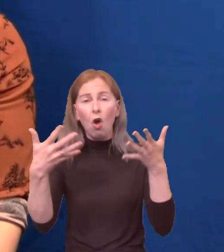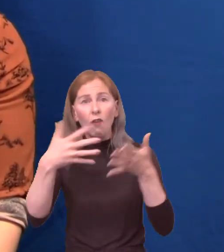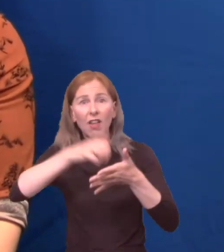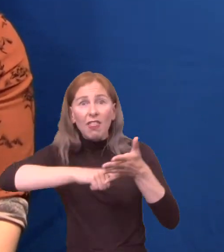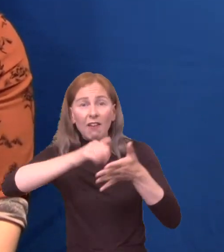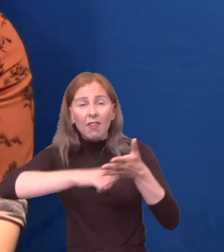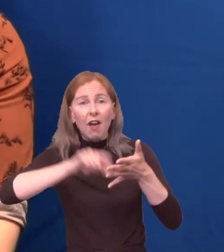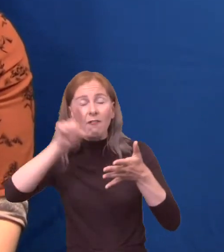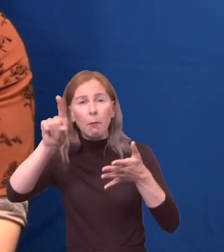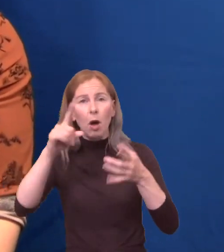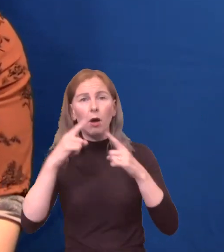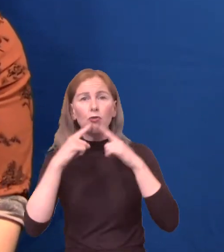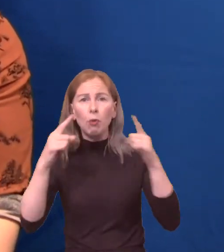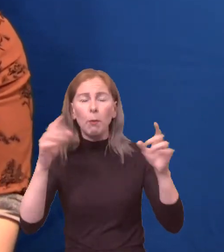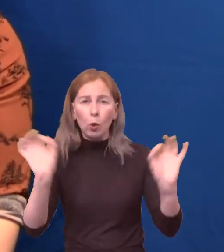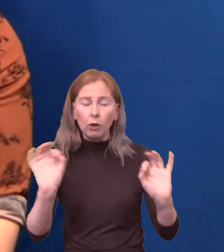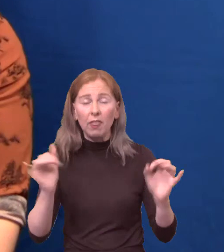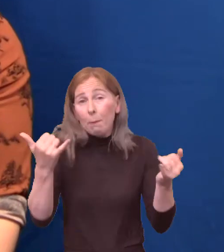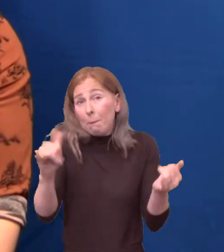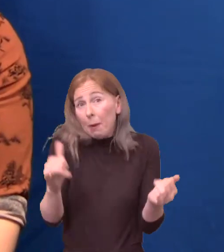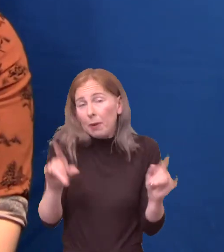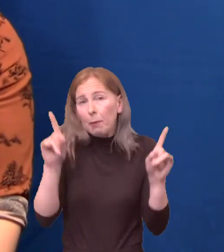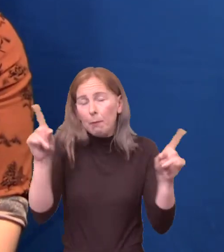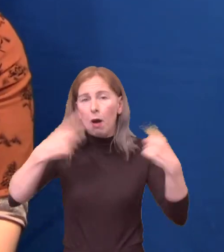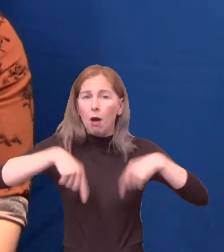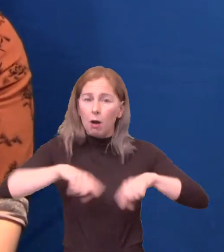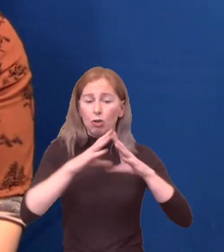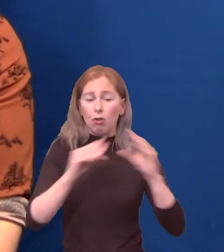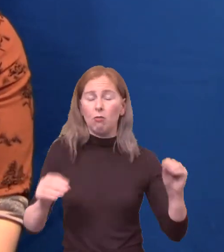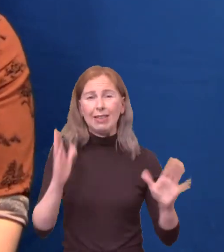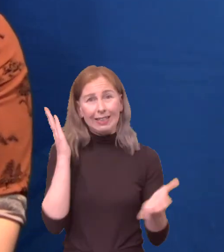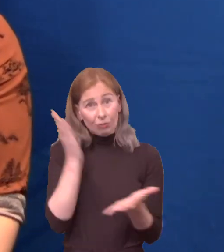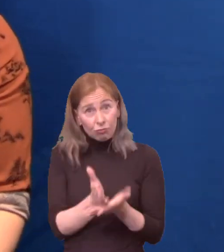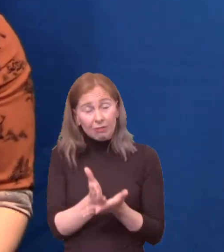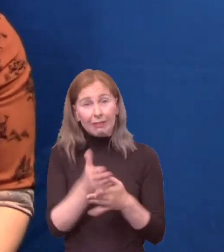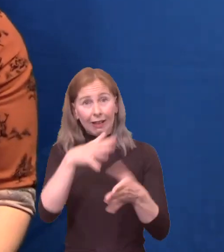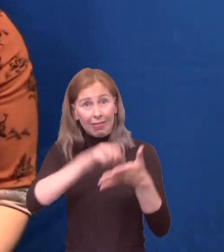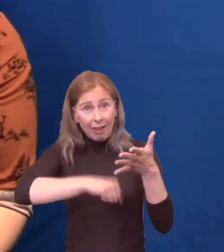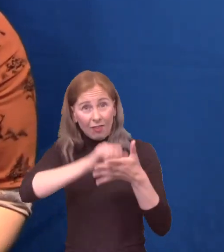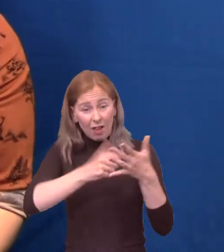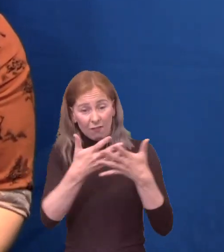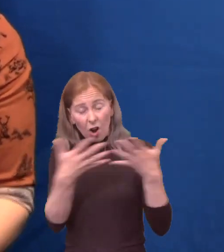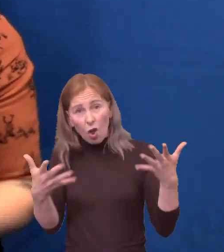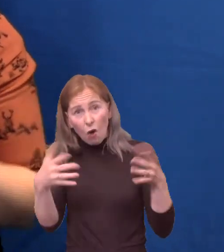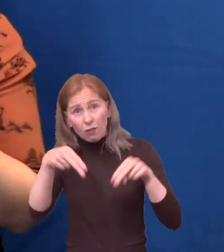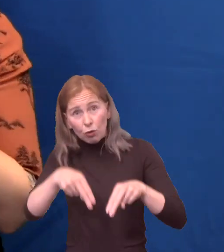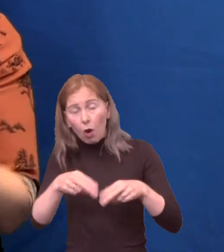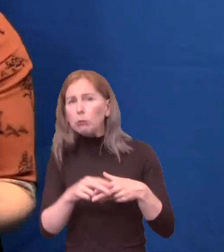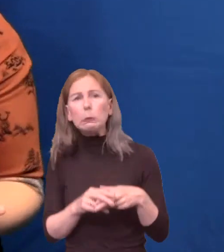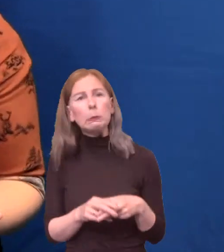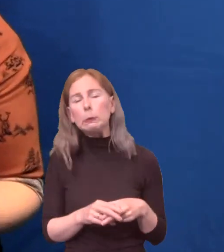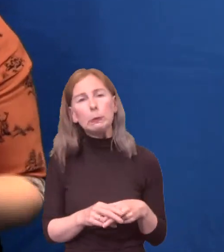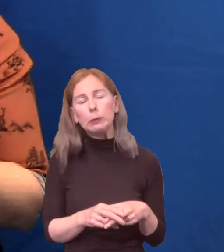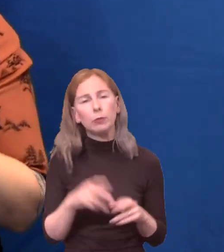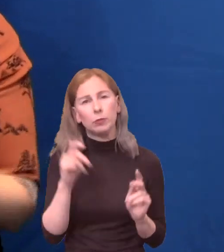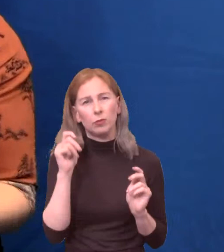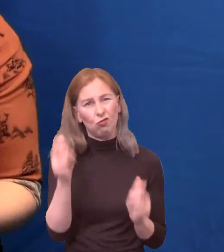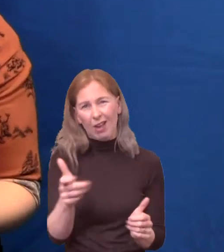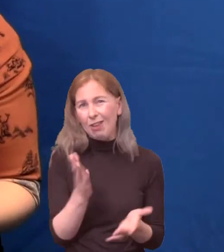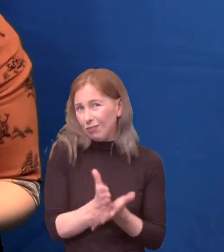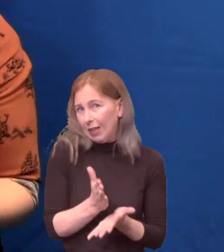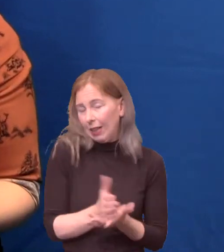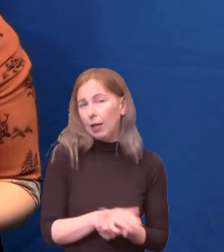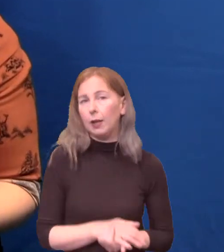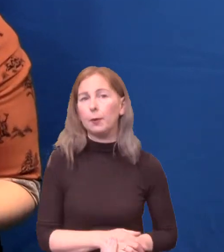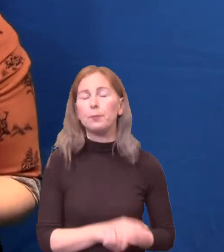tell us. If you are aware of a theft or an attempted theft, we need to know that. But in terms of keeping your dogs that you have newly rescued or sort of bought